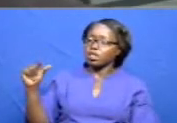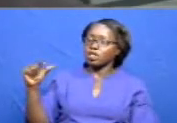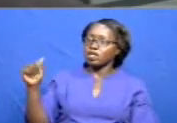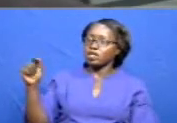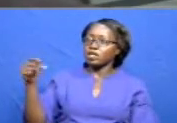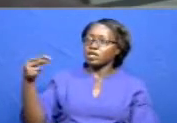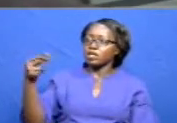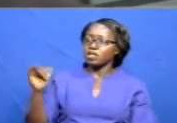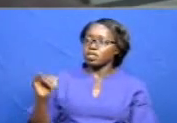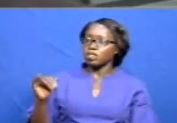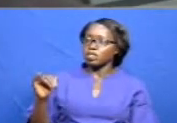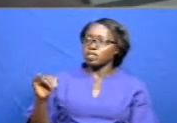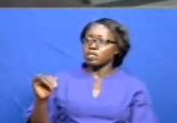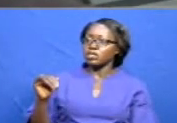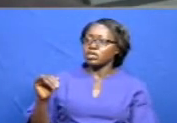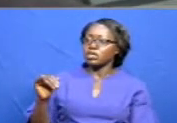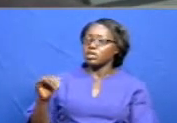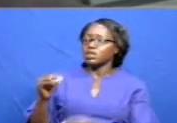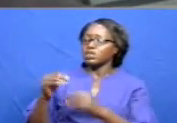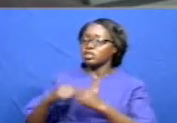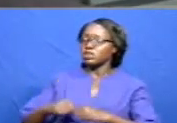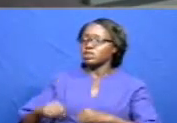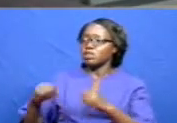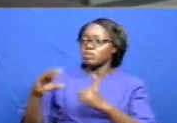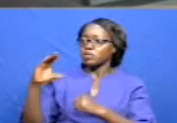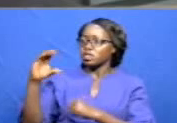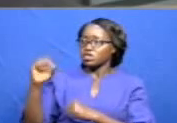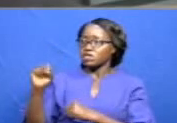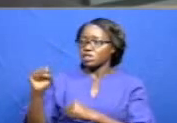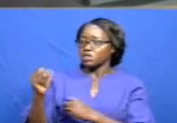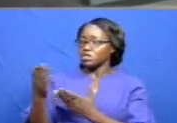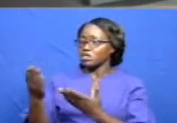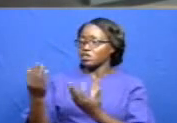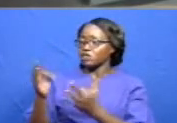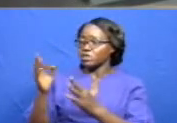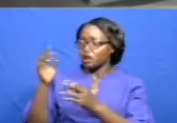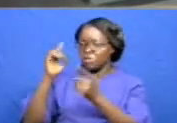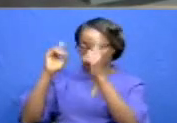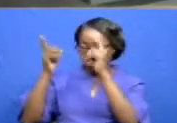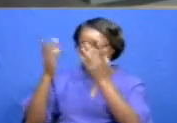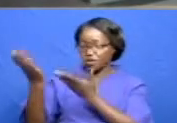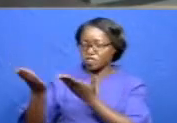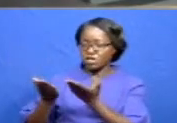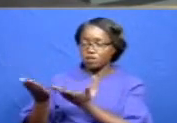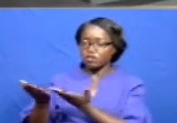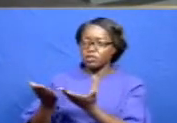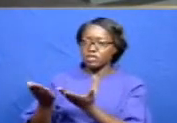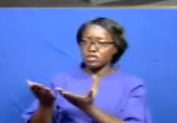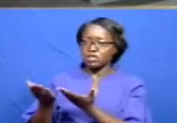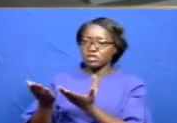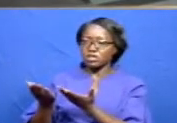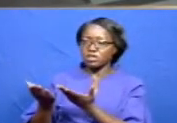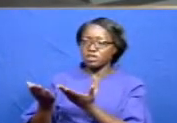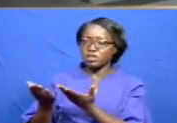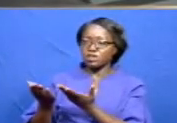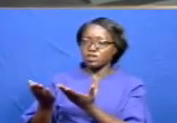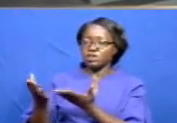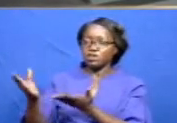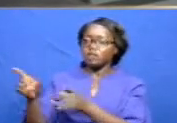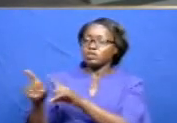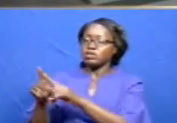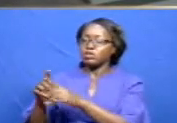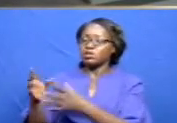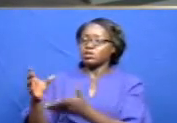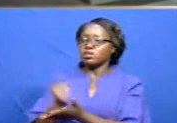where the task force chaired by the cabinet secretary is housed, free Wi-Fi services. We've also adapted to